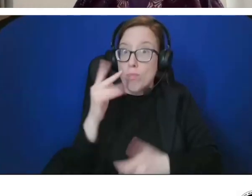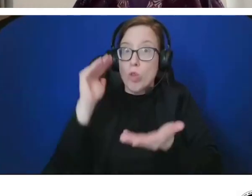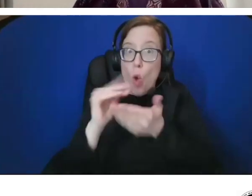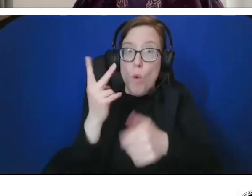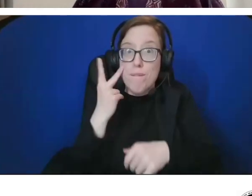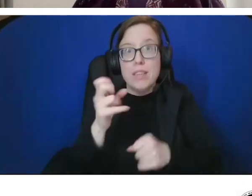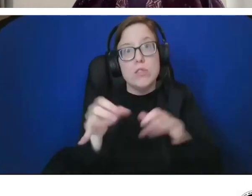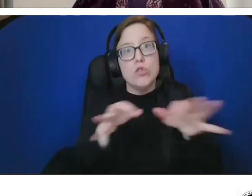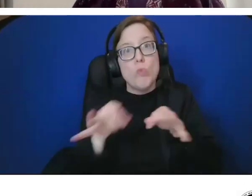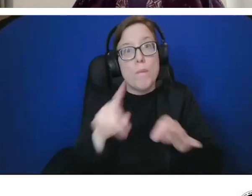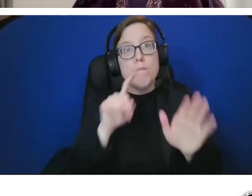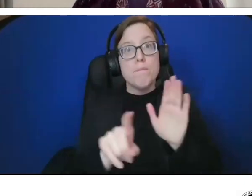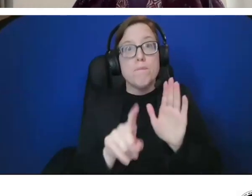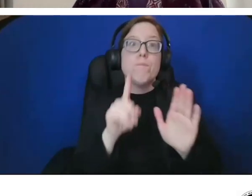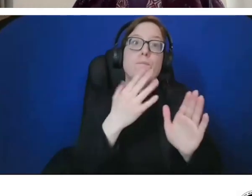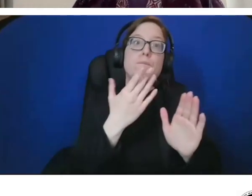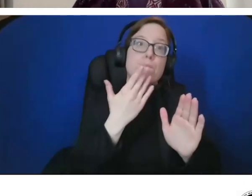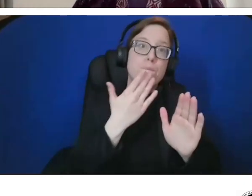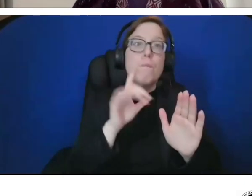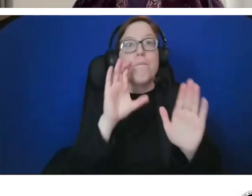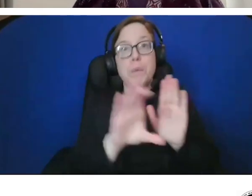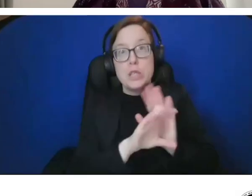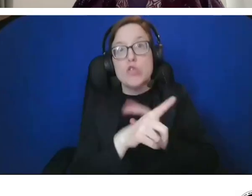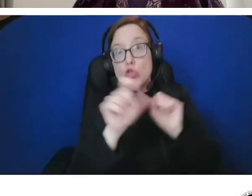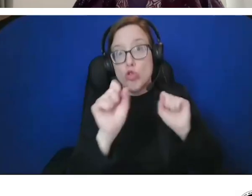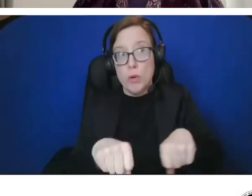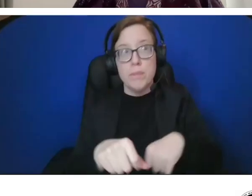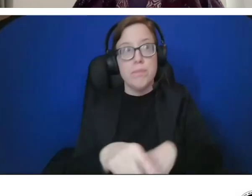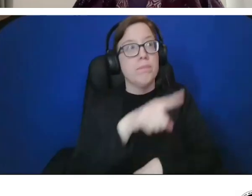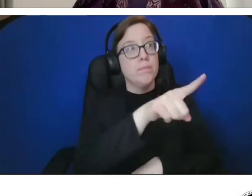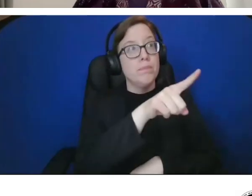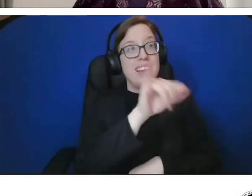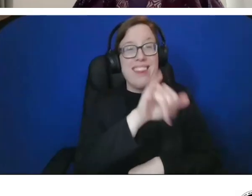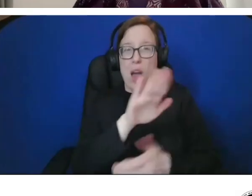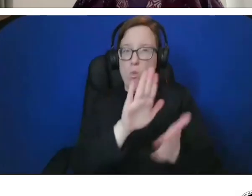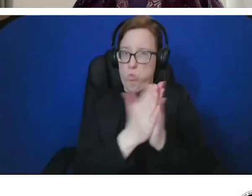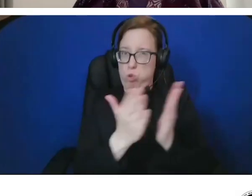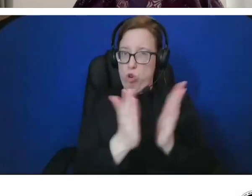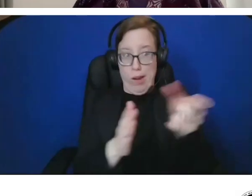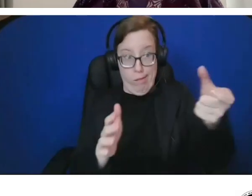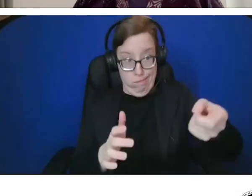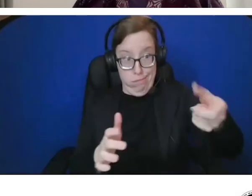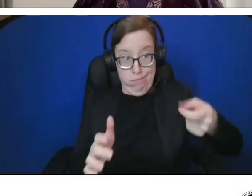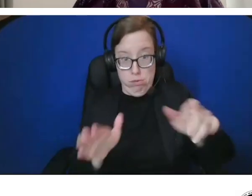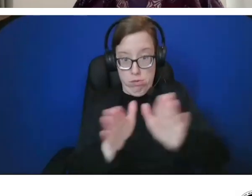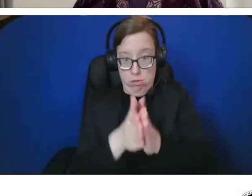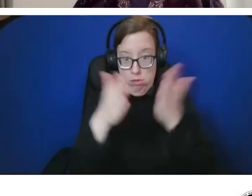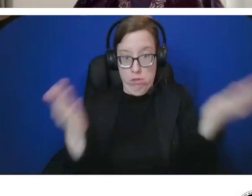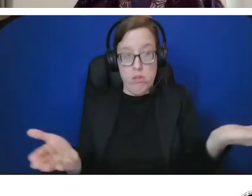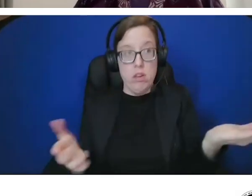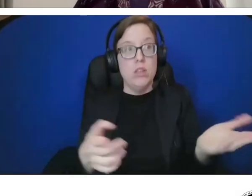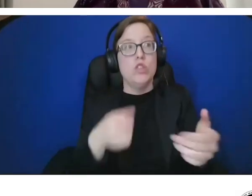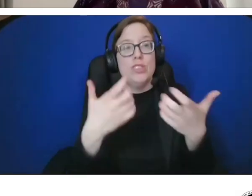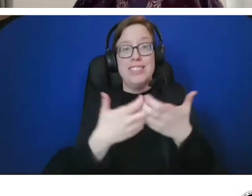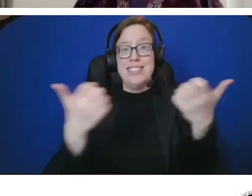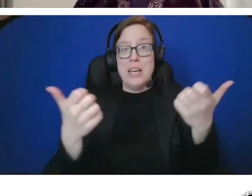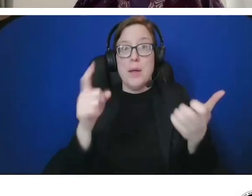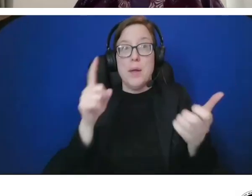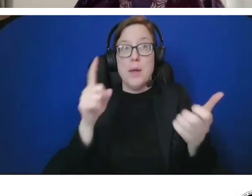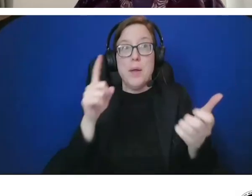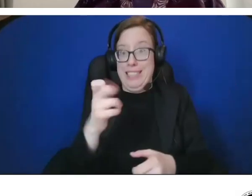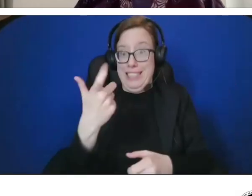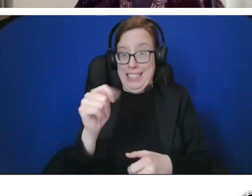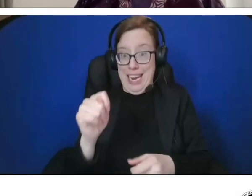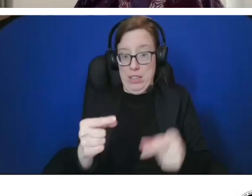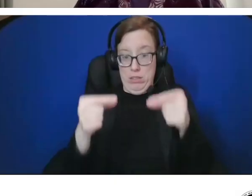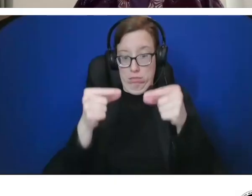we? And then the other pages of this book were, she separated the picture and the text. So she